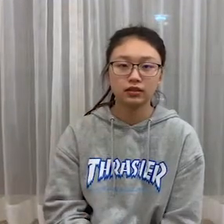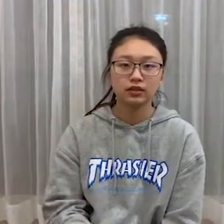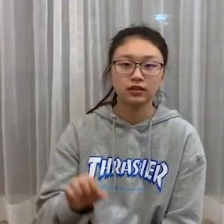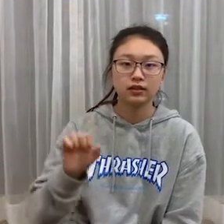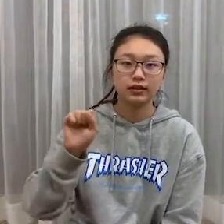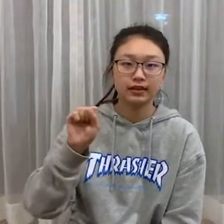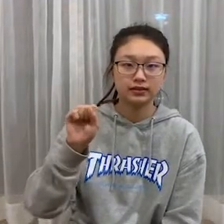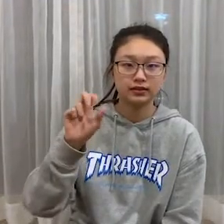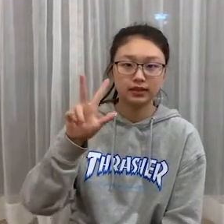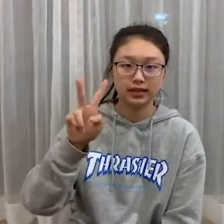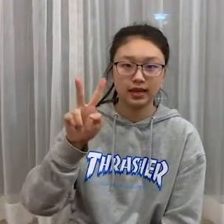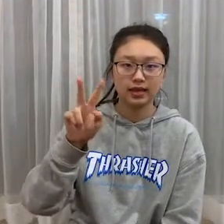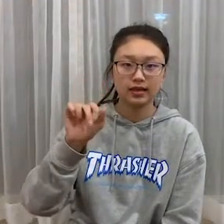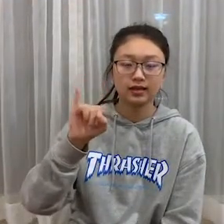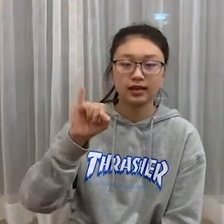etc.